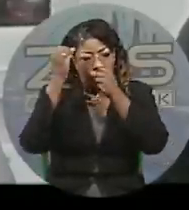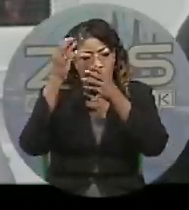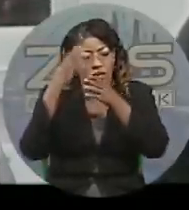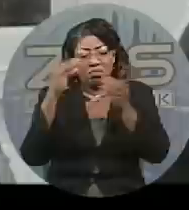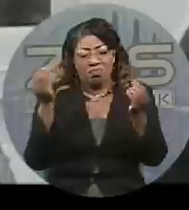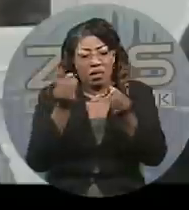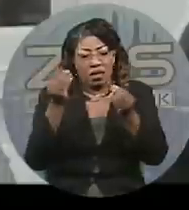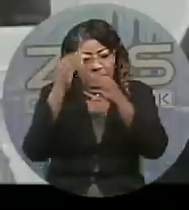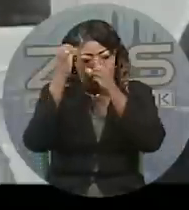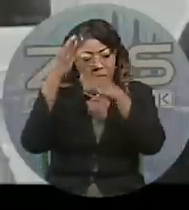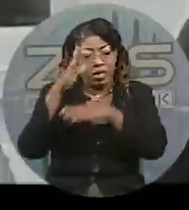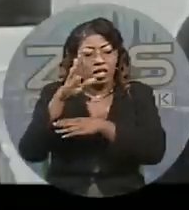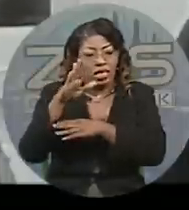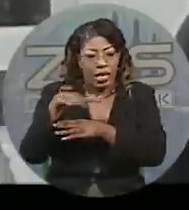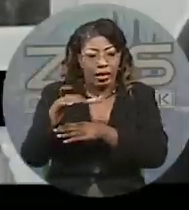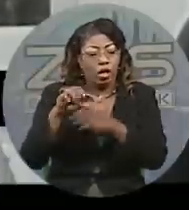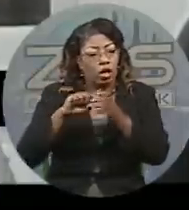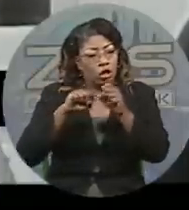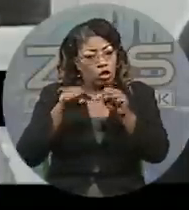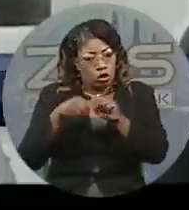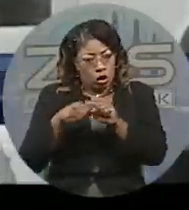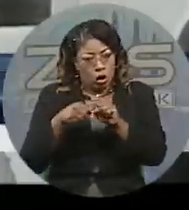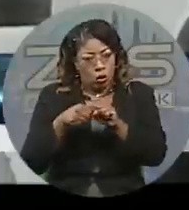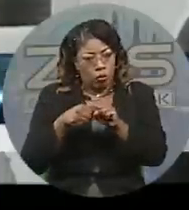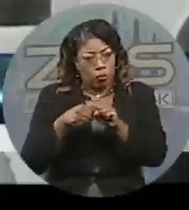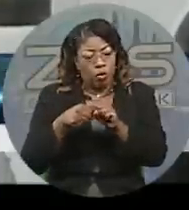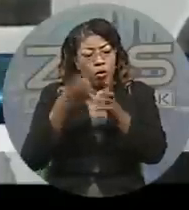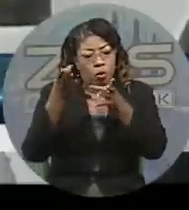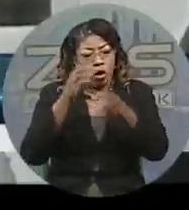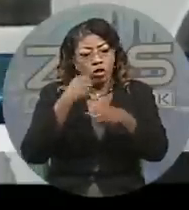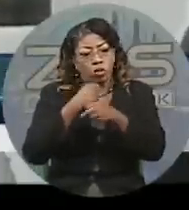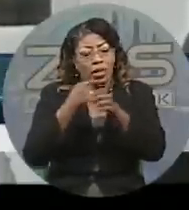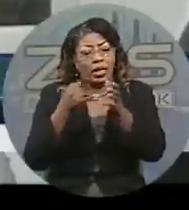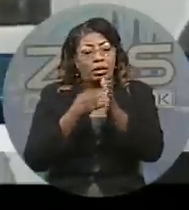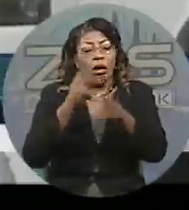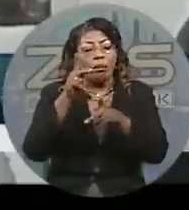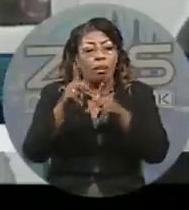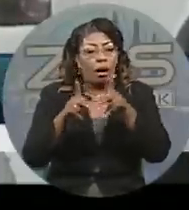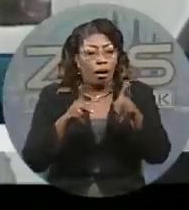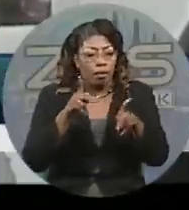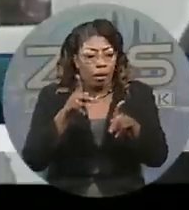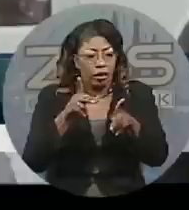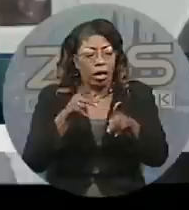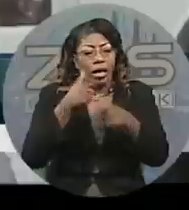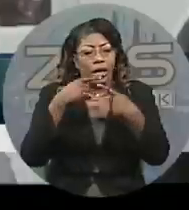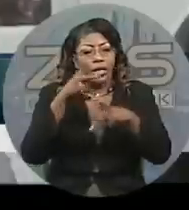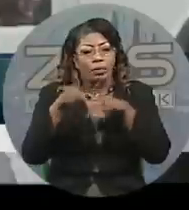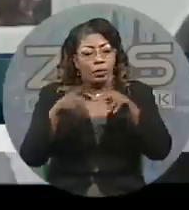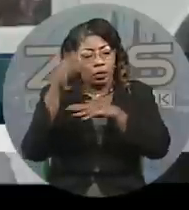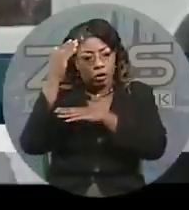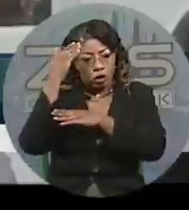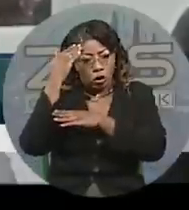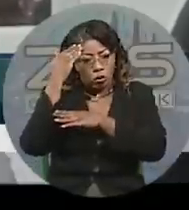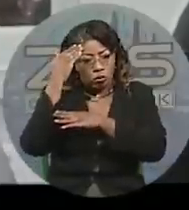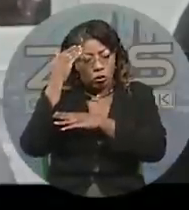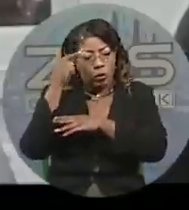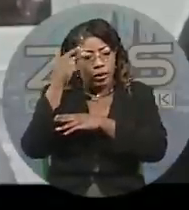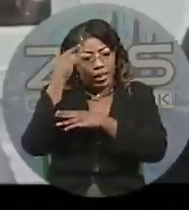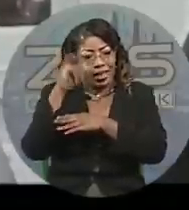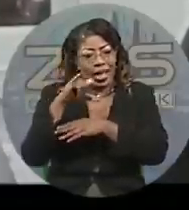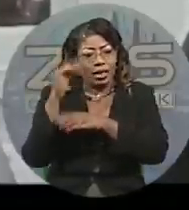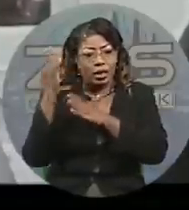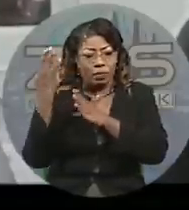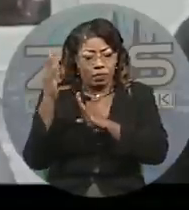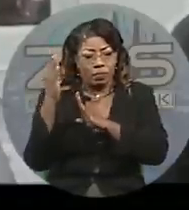been forthcoming. So therefore, we wanted to make it public. And what's wrong with making it public? I think every Bahamian would support that idea. What the government